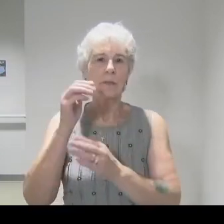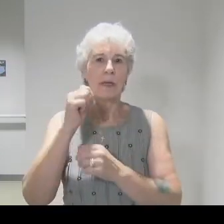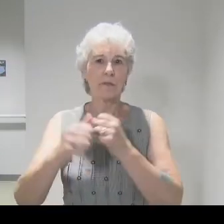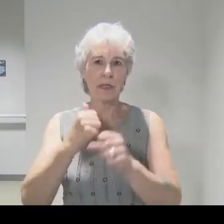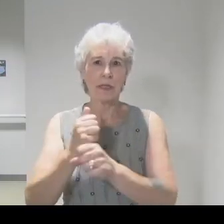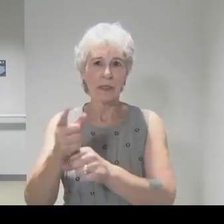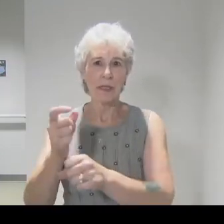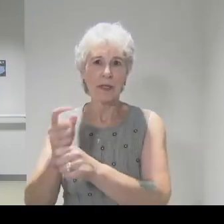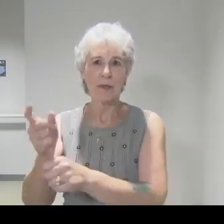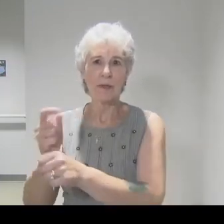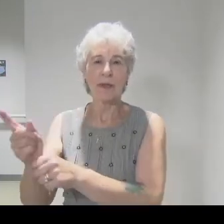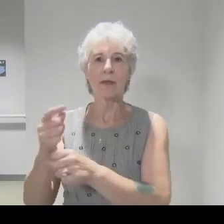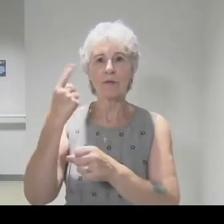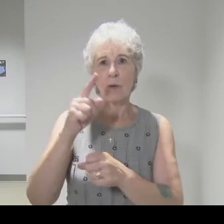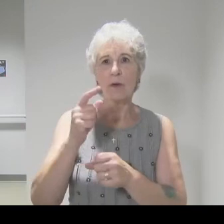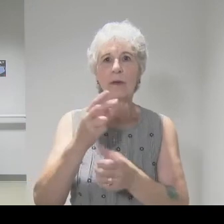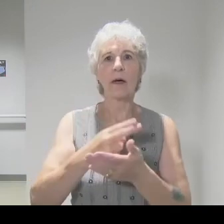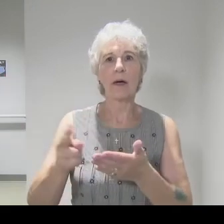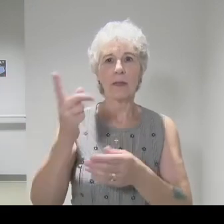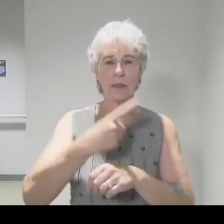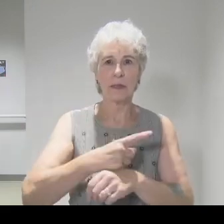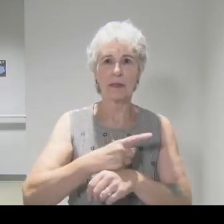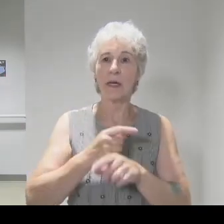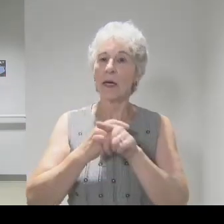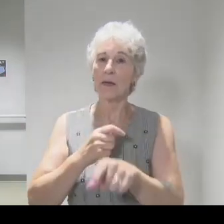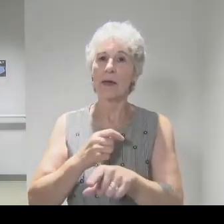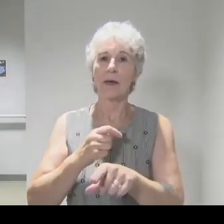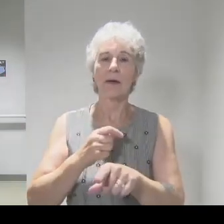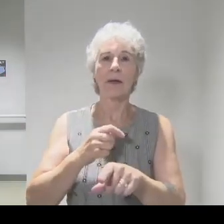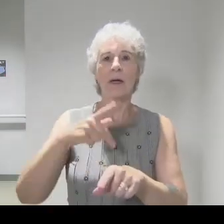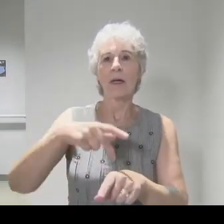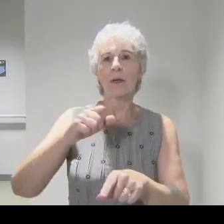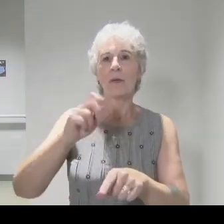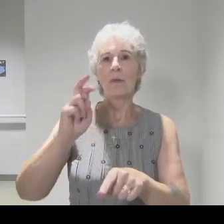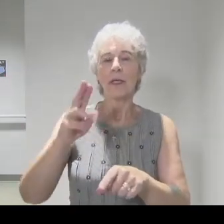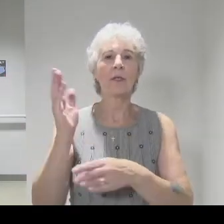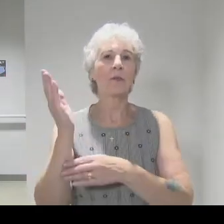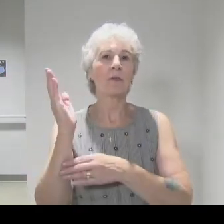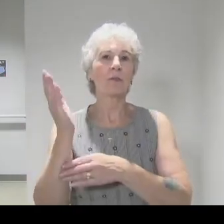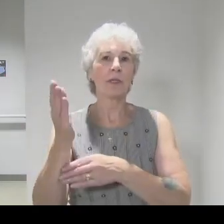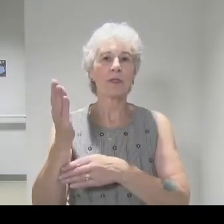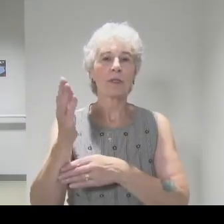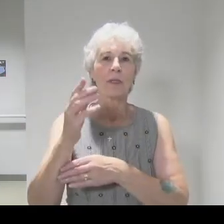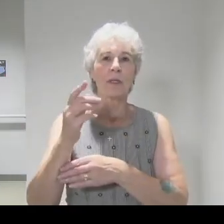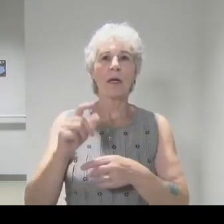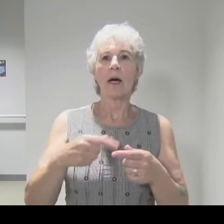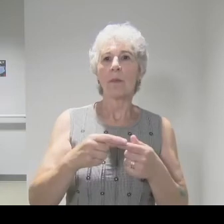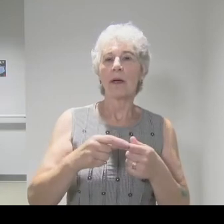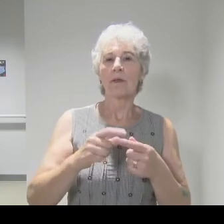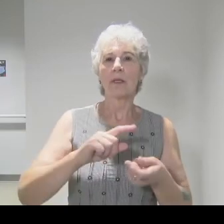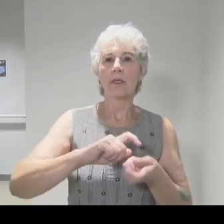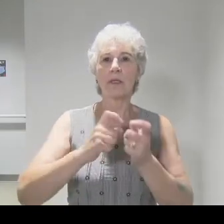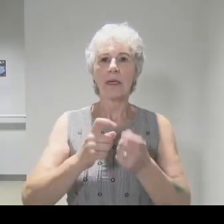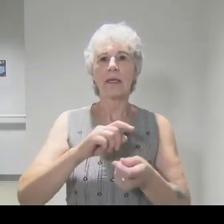holidays, and it was there in Acts chapter 2 that Peter preached the sermon that converted many of the Jews, and probably some of them went back home to